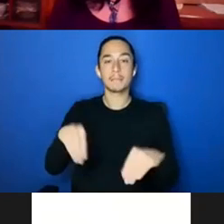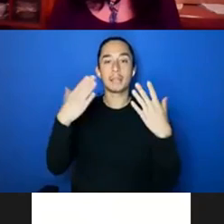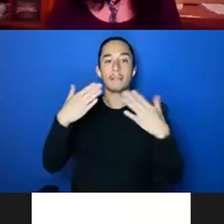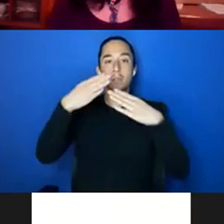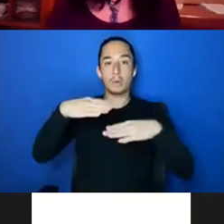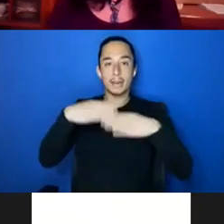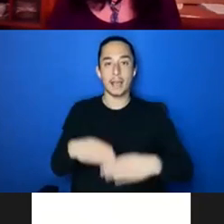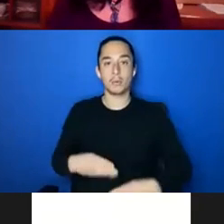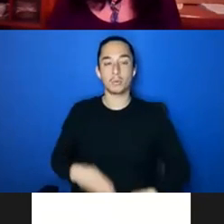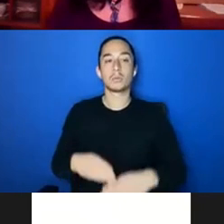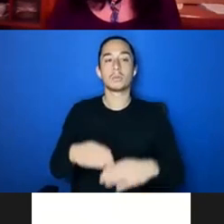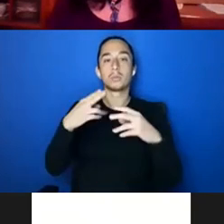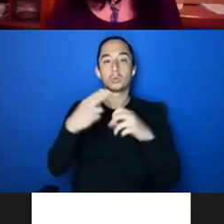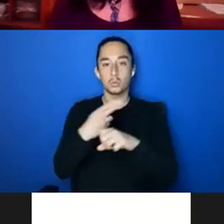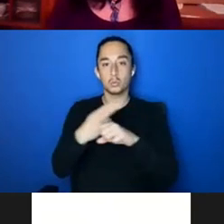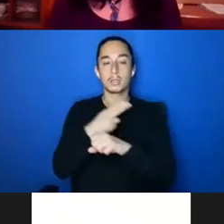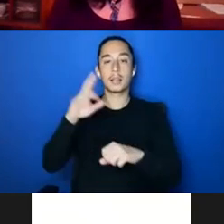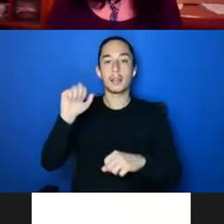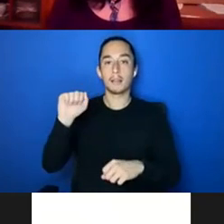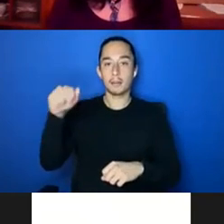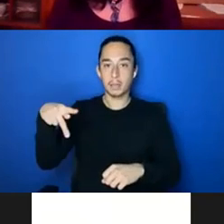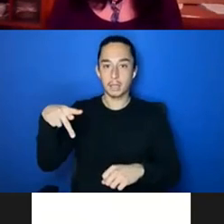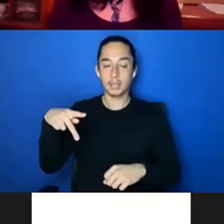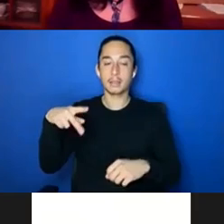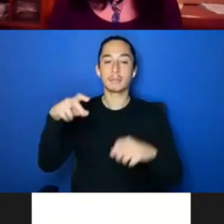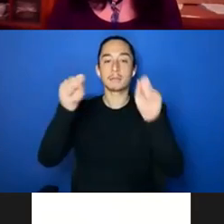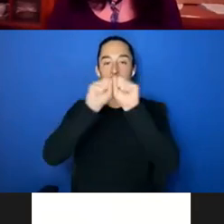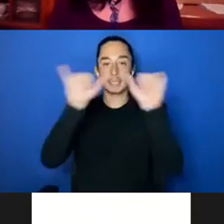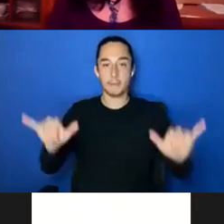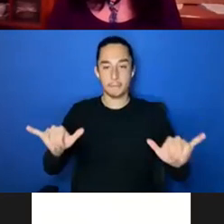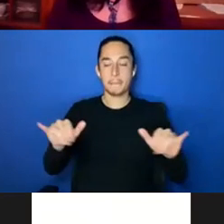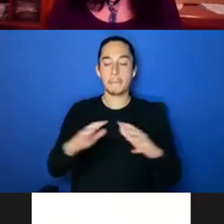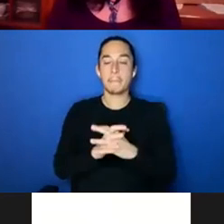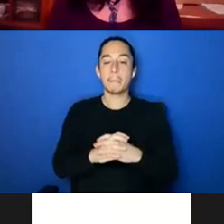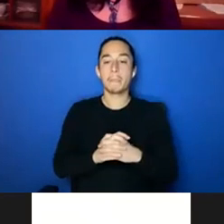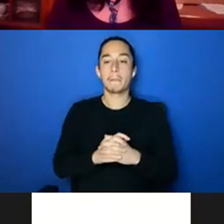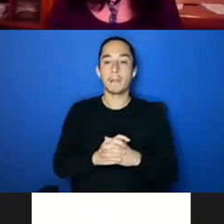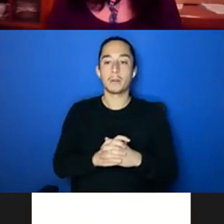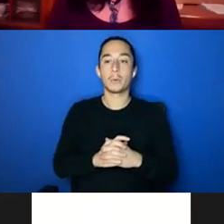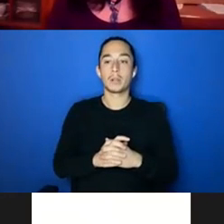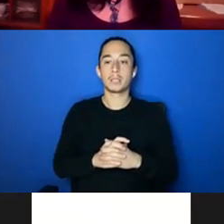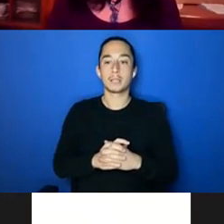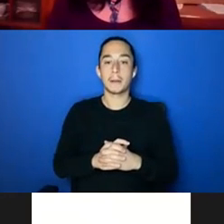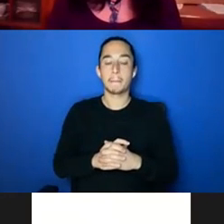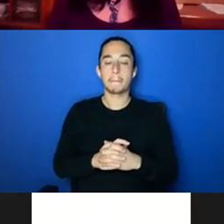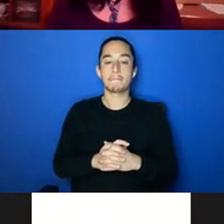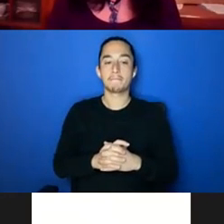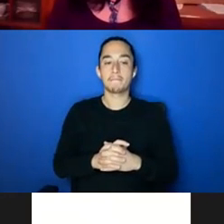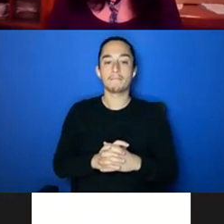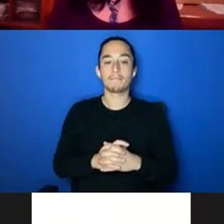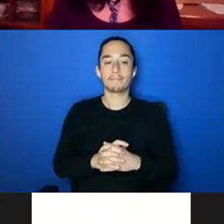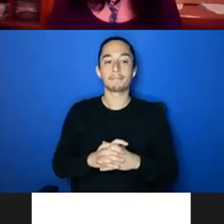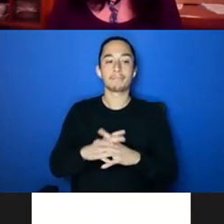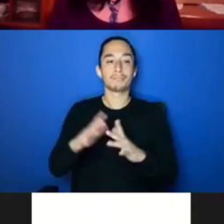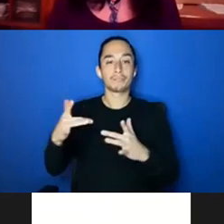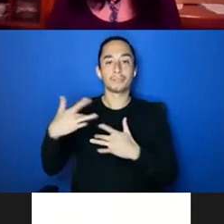breakdown using the AP system. So it's a, which tends to be